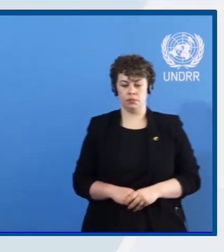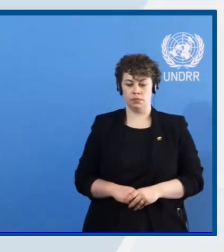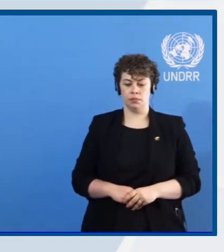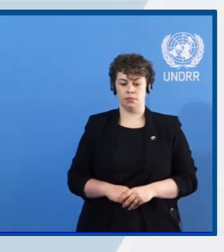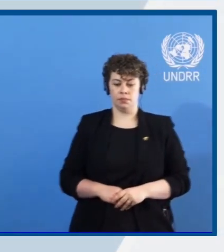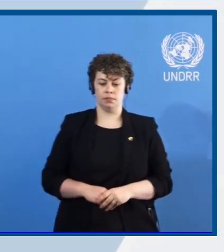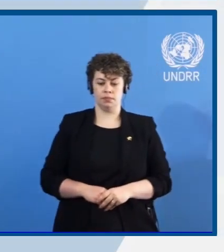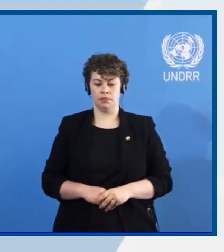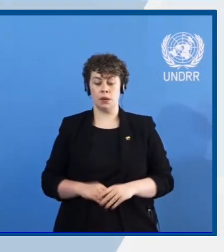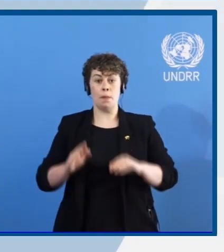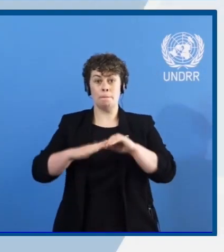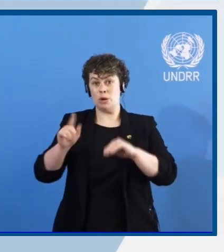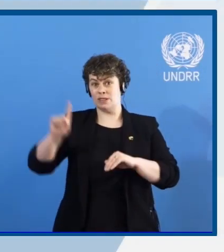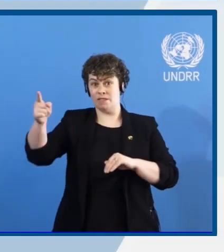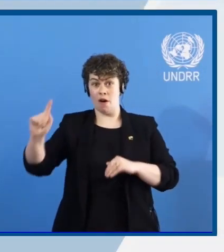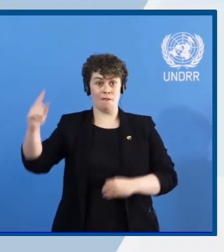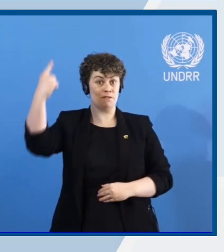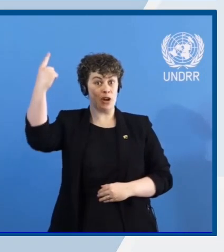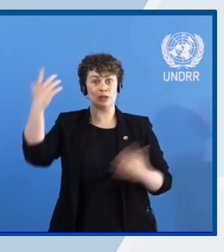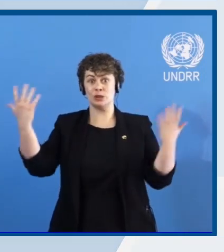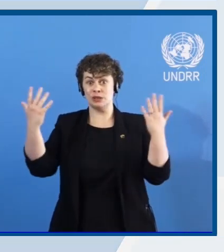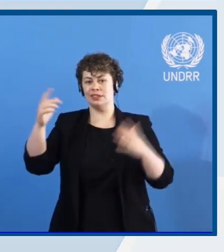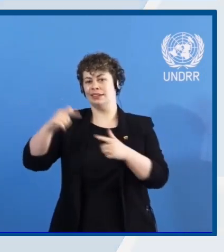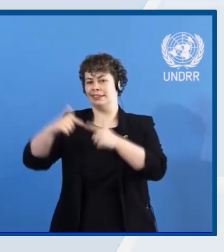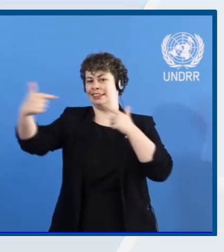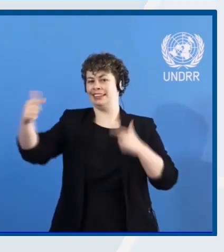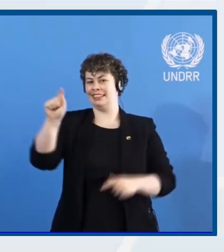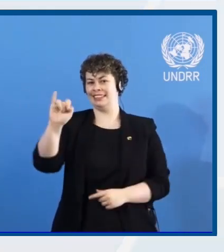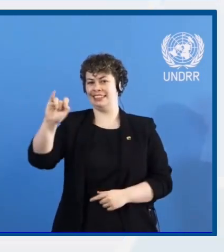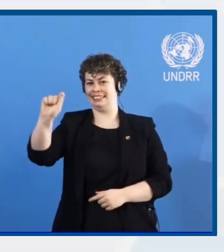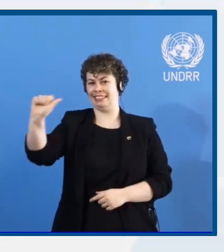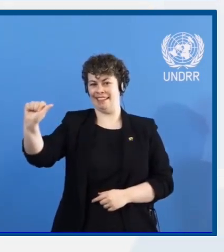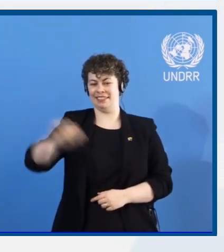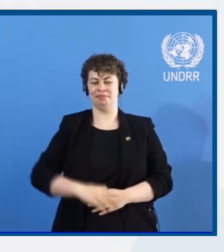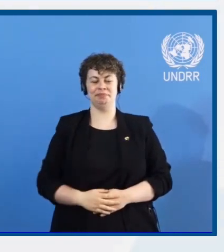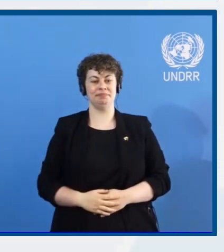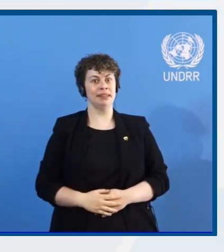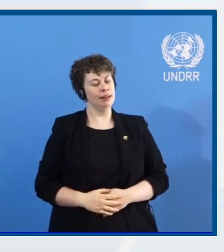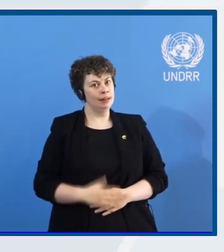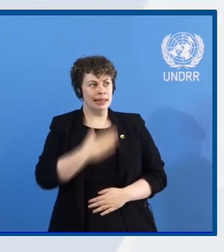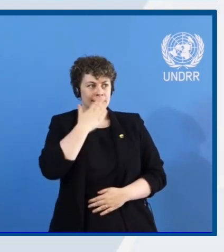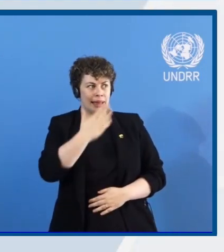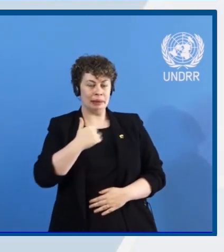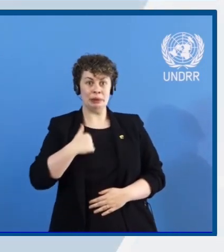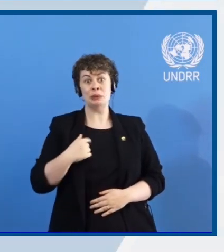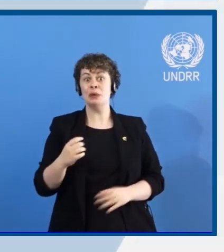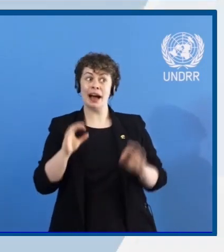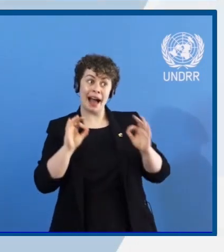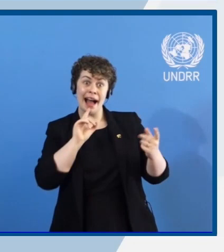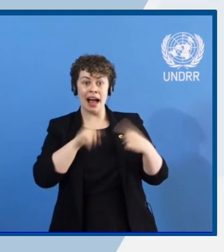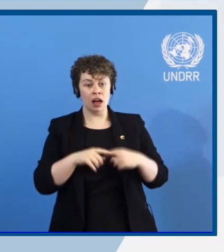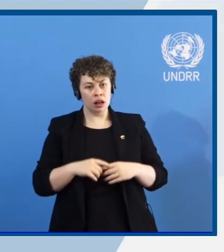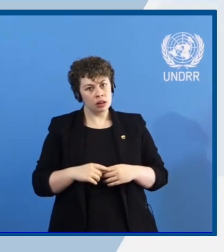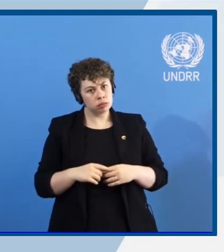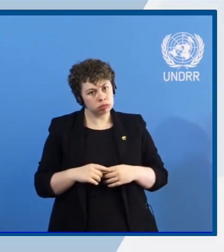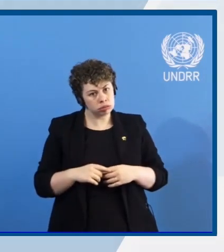Well, thank you for making my life very difficult, because there is absolutely no panacea. I give